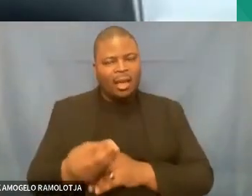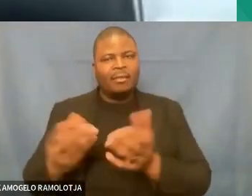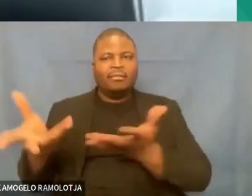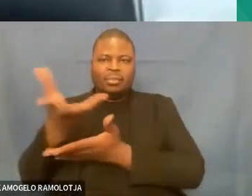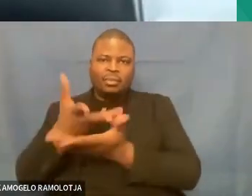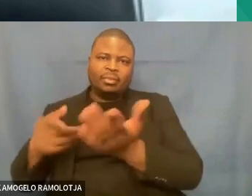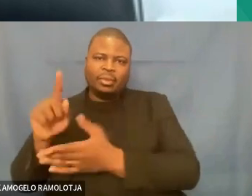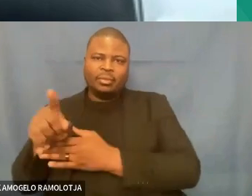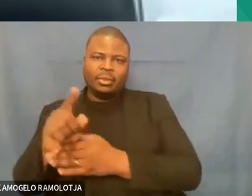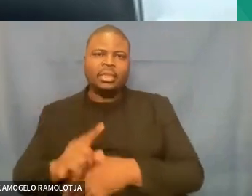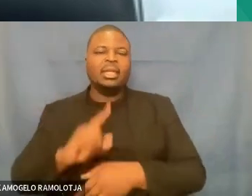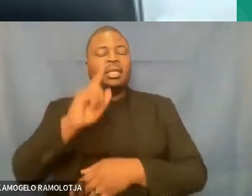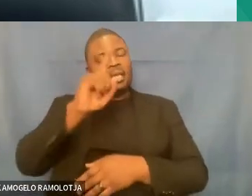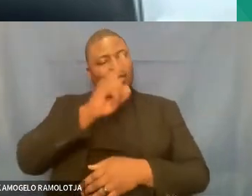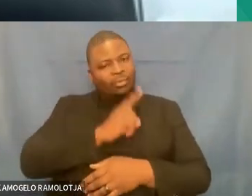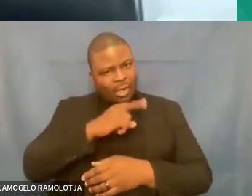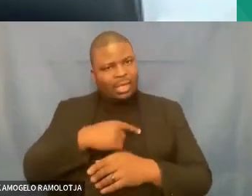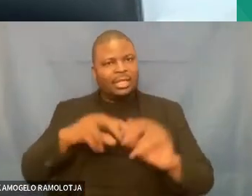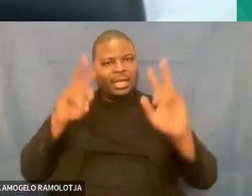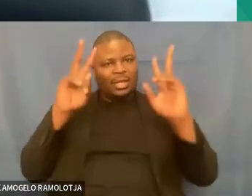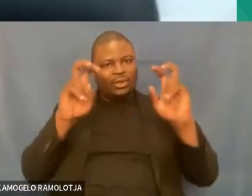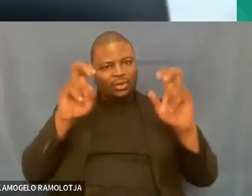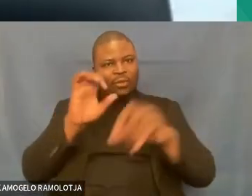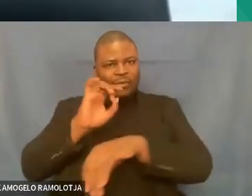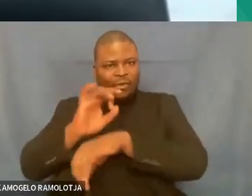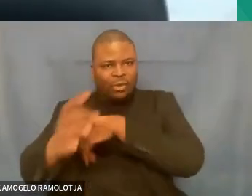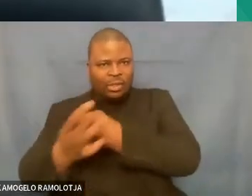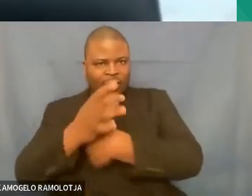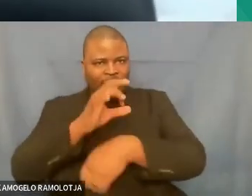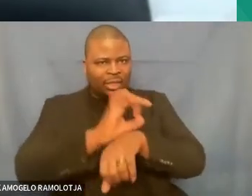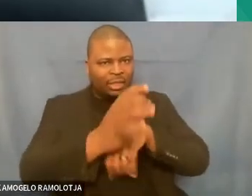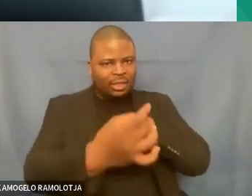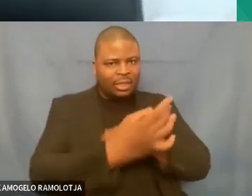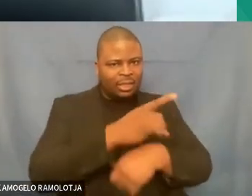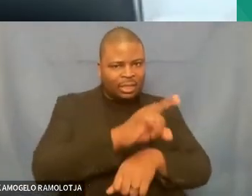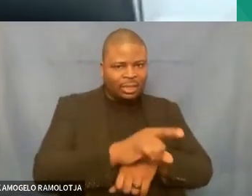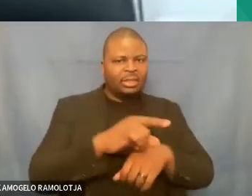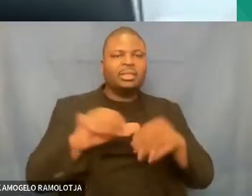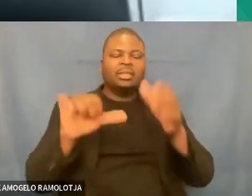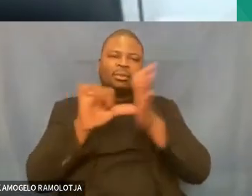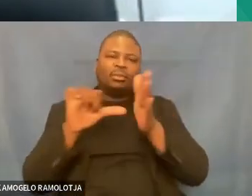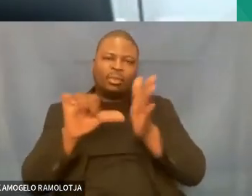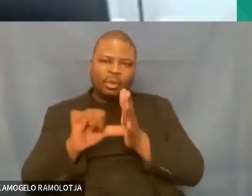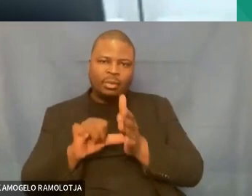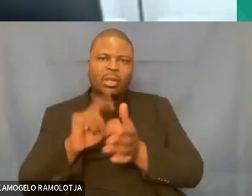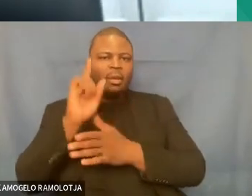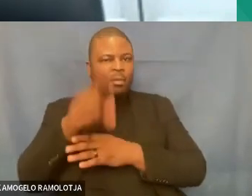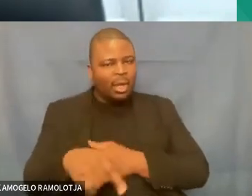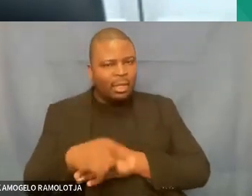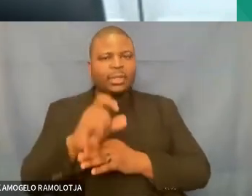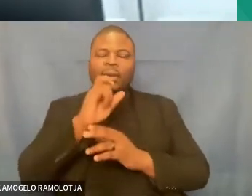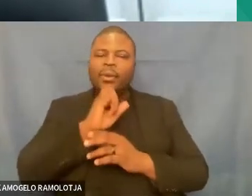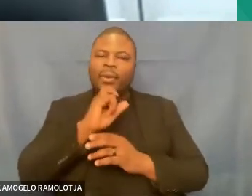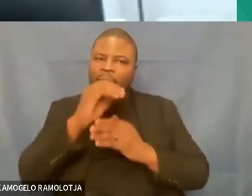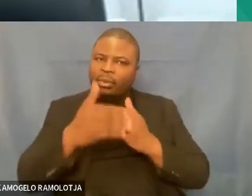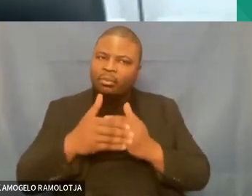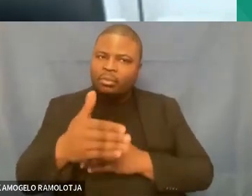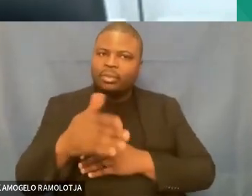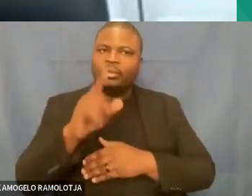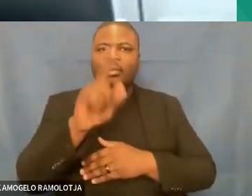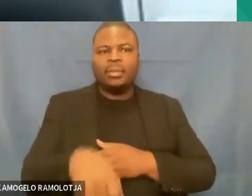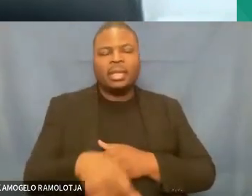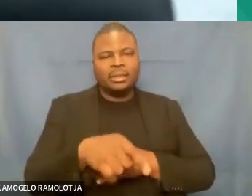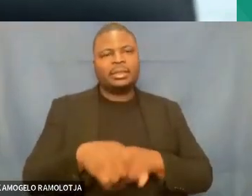of consultations is so fantastic, and it should be replicated. It should also be